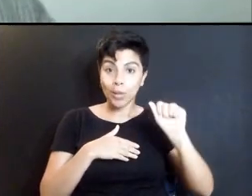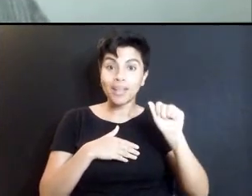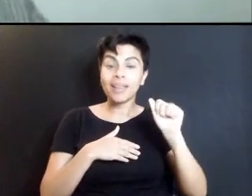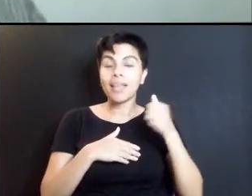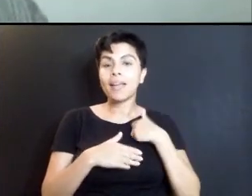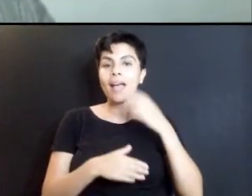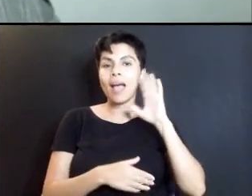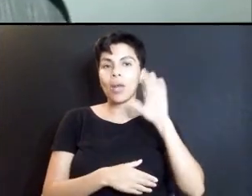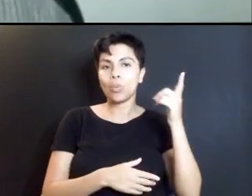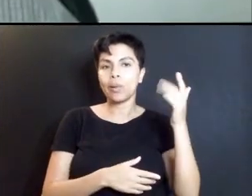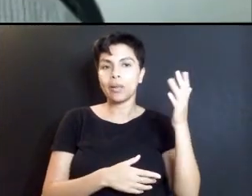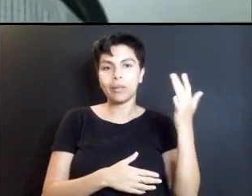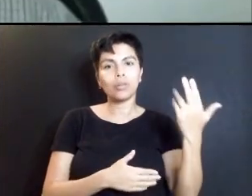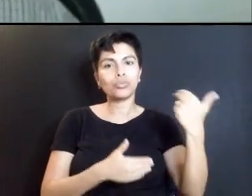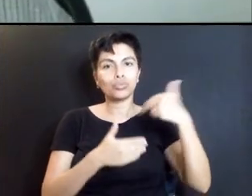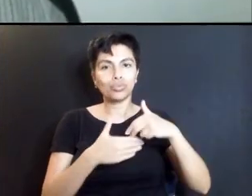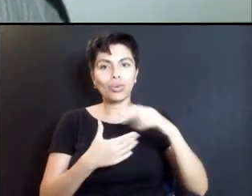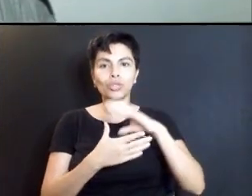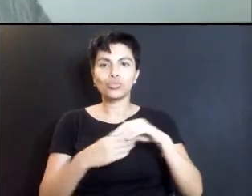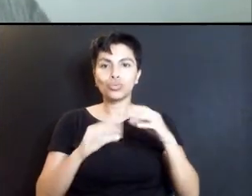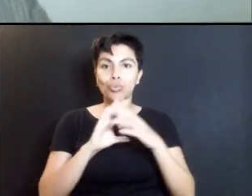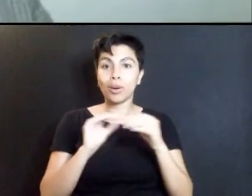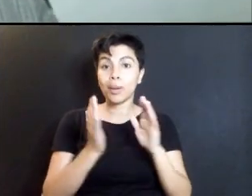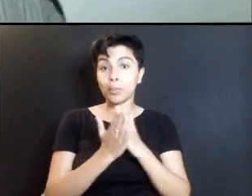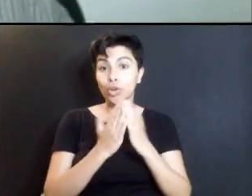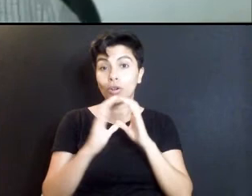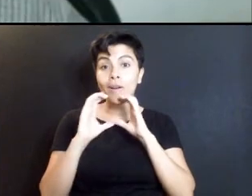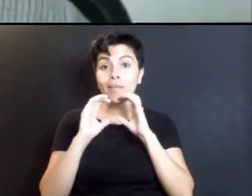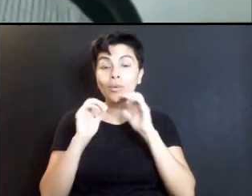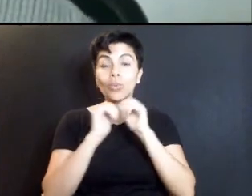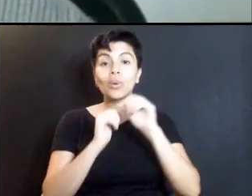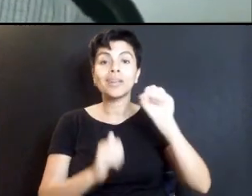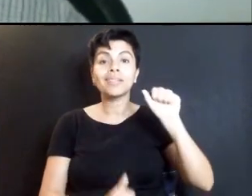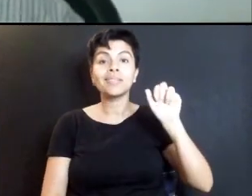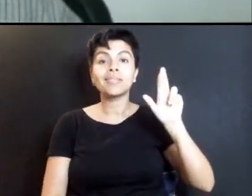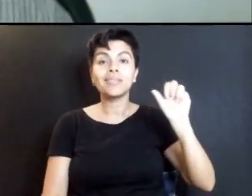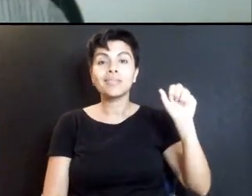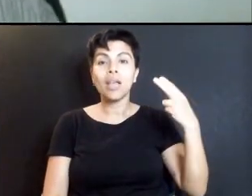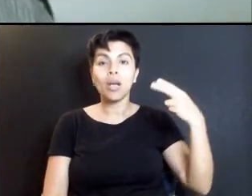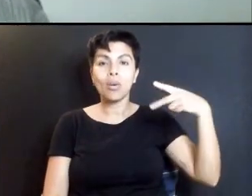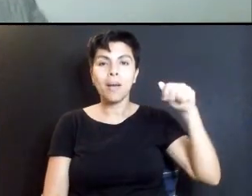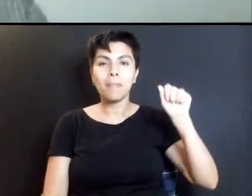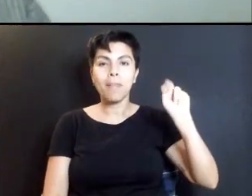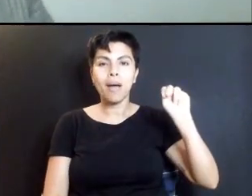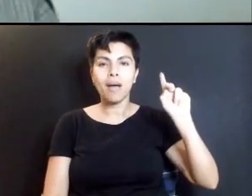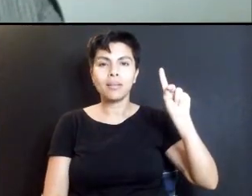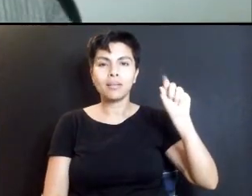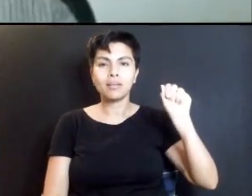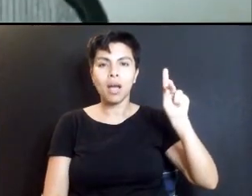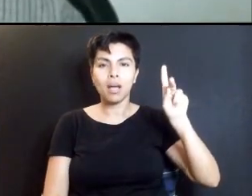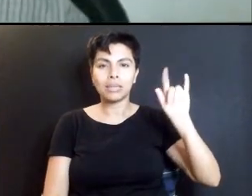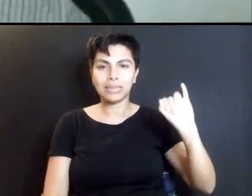will be joined for a storybook conversation with Sarah Pedante, Chi-Ying Lim,